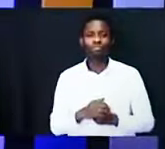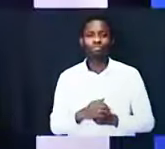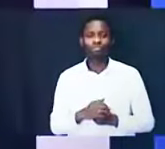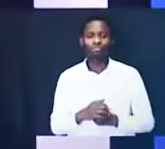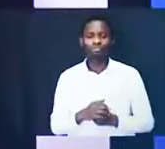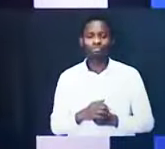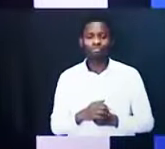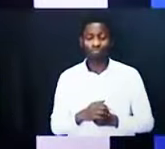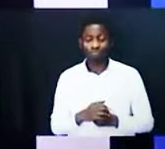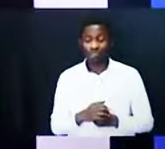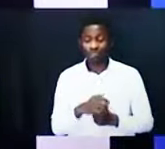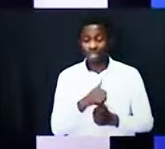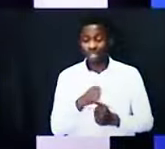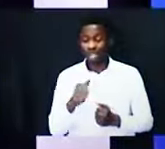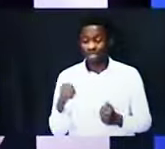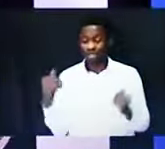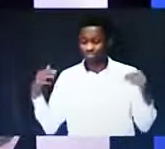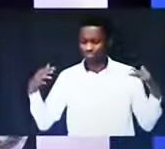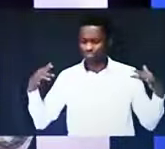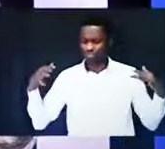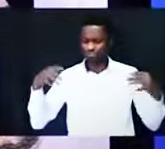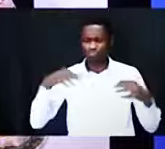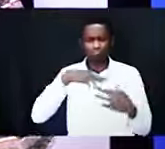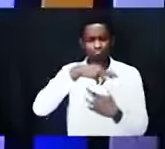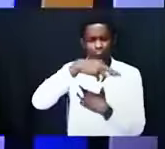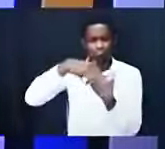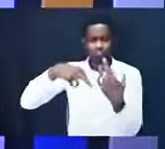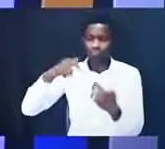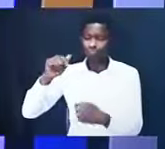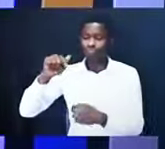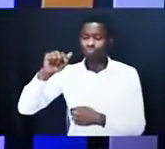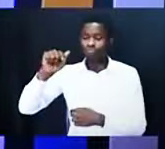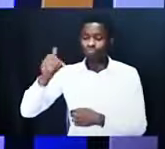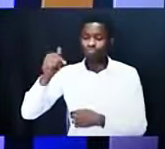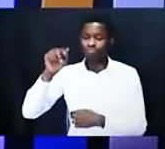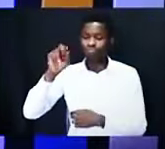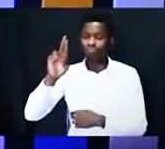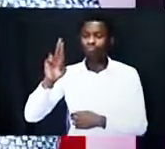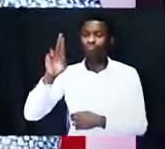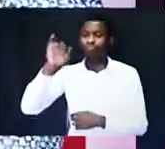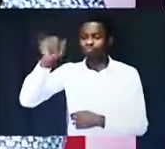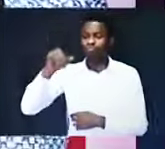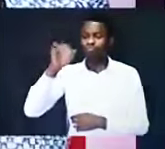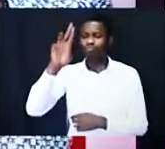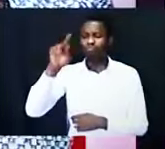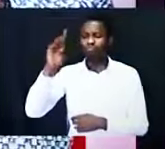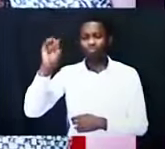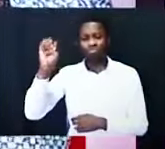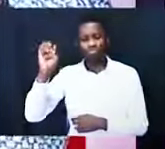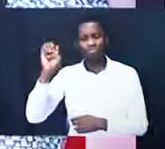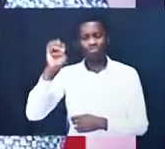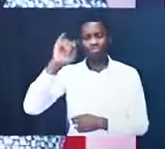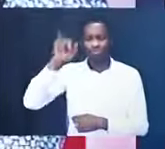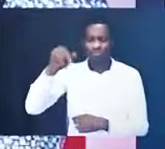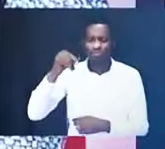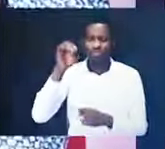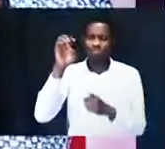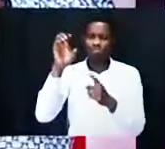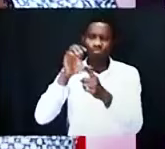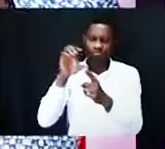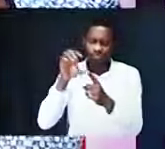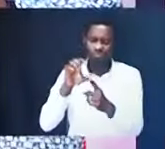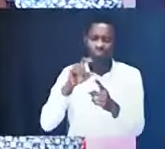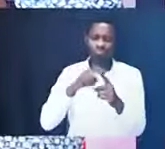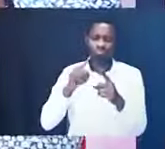And a great number of people from all over Judea, from Jerusalem, and from the coastal region